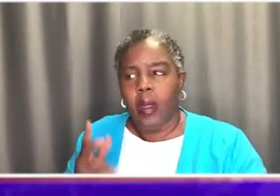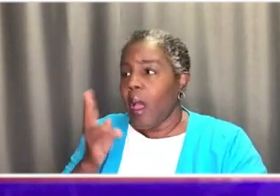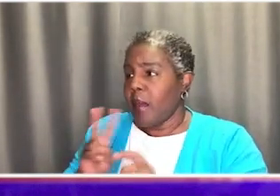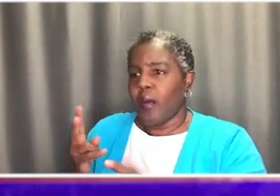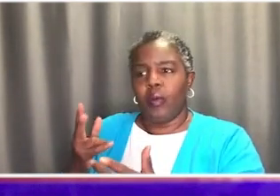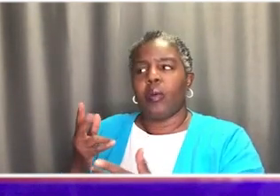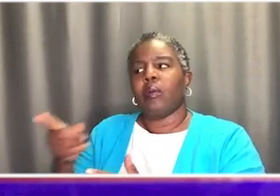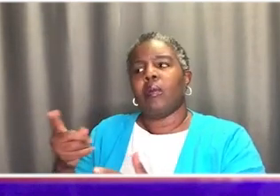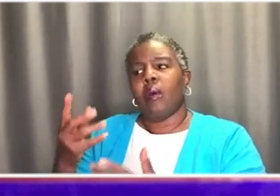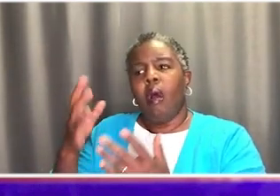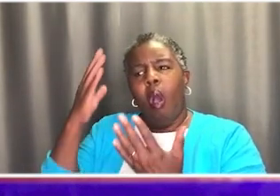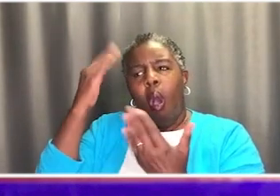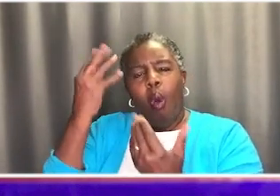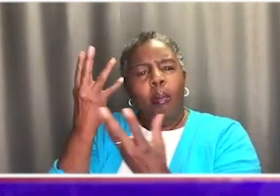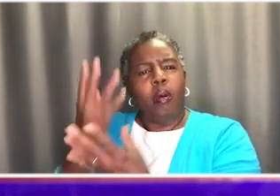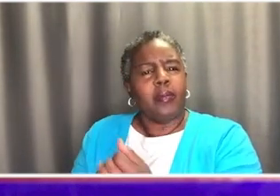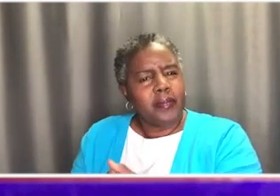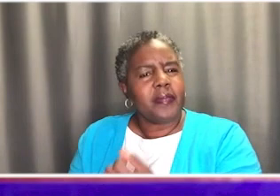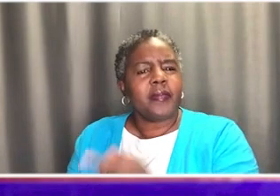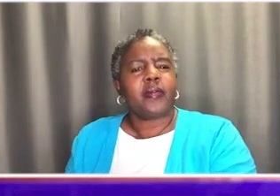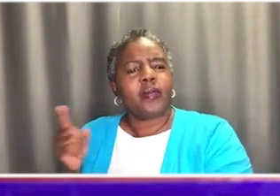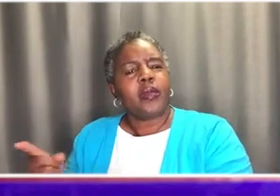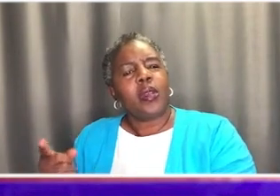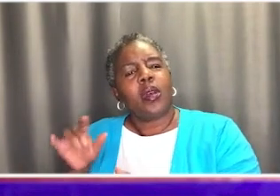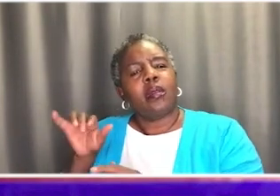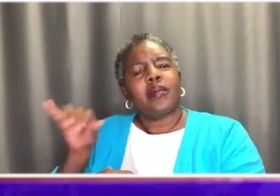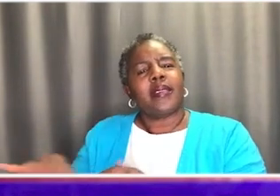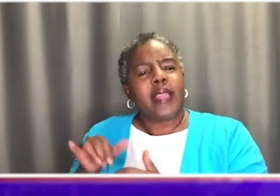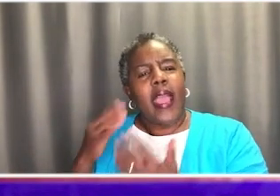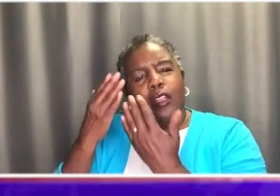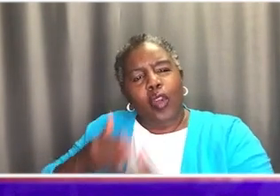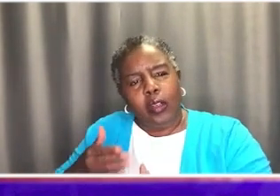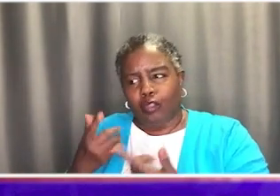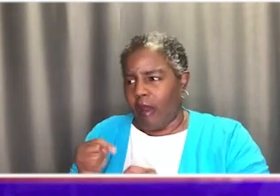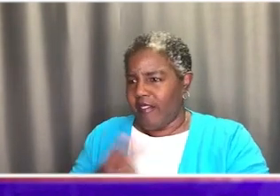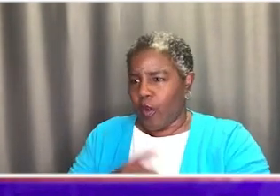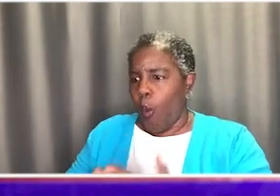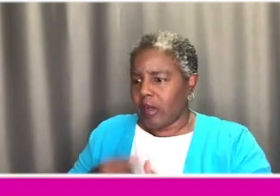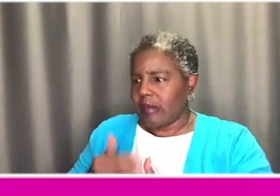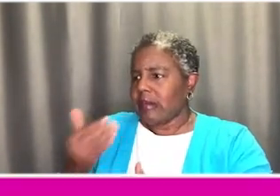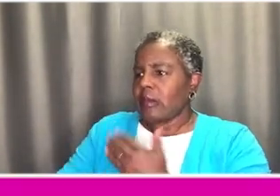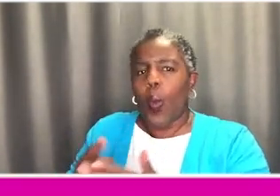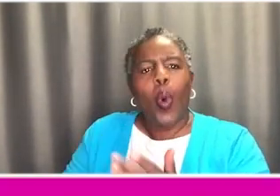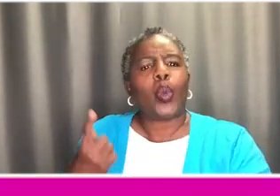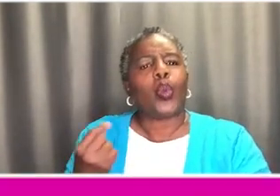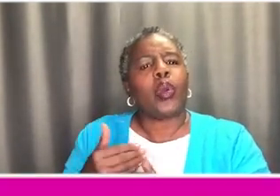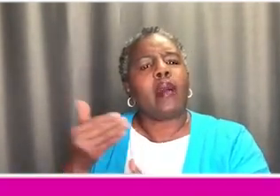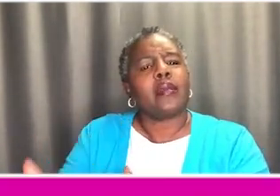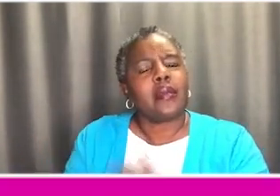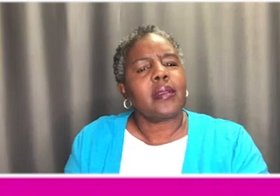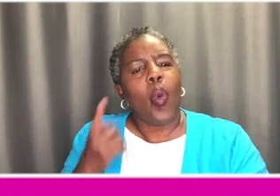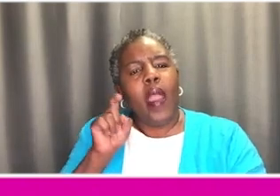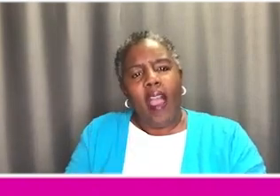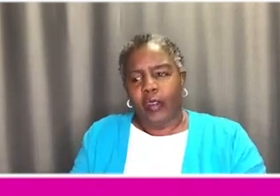lost hope, who stay in the darkness trying to figure out where they're going to go. We have to go everywhere